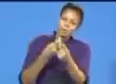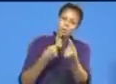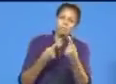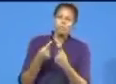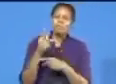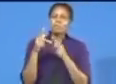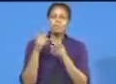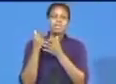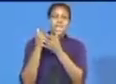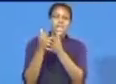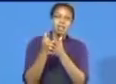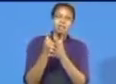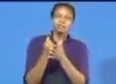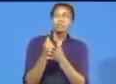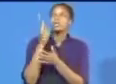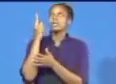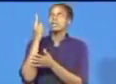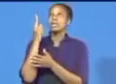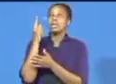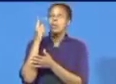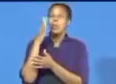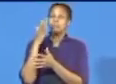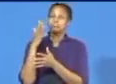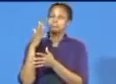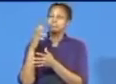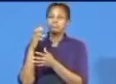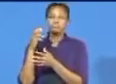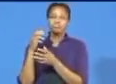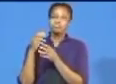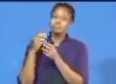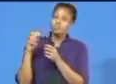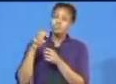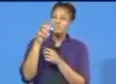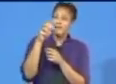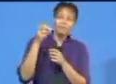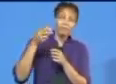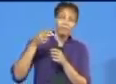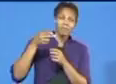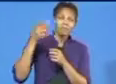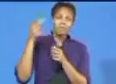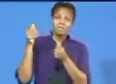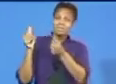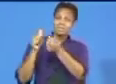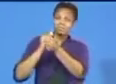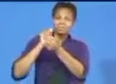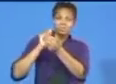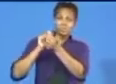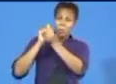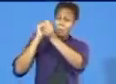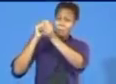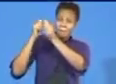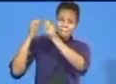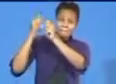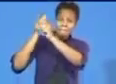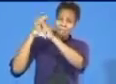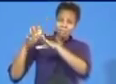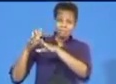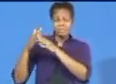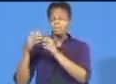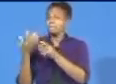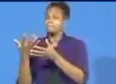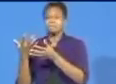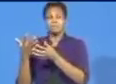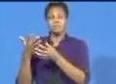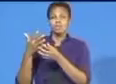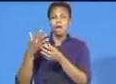He'll step over mountains, over nations. He'll step across continent just